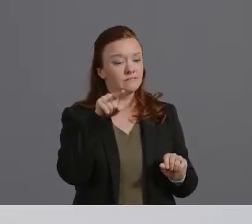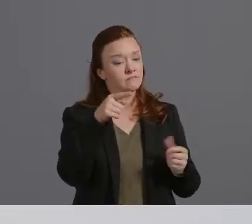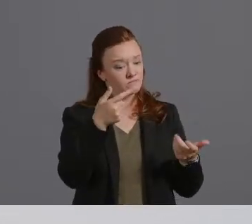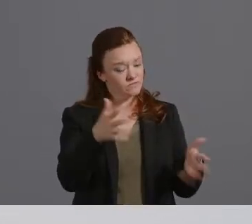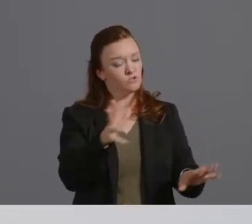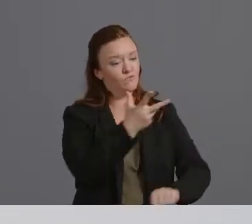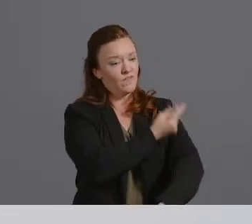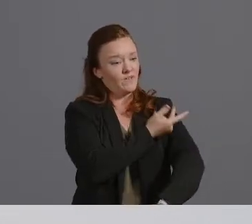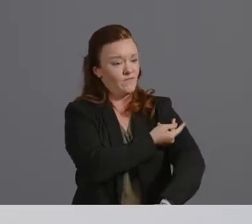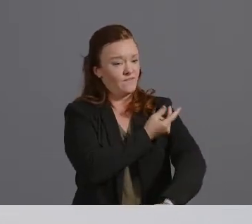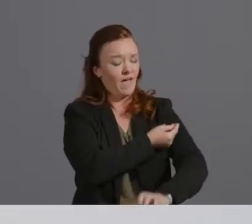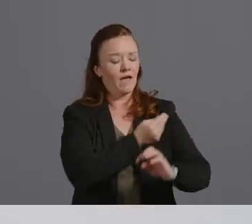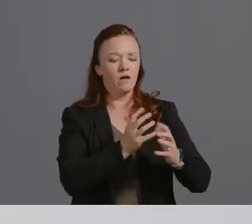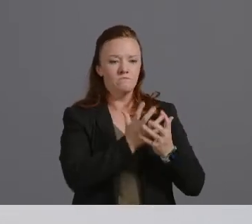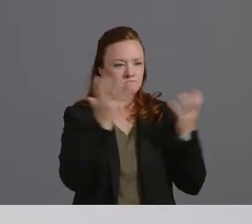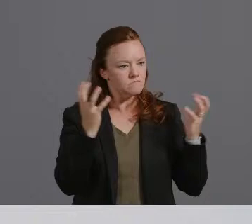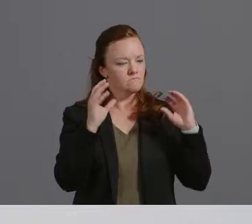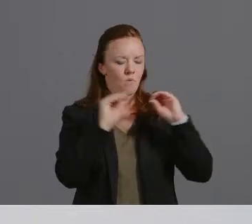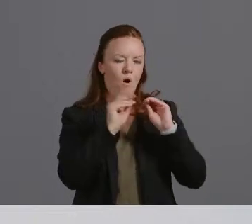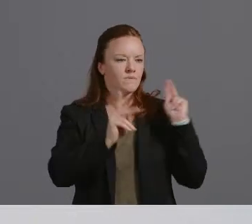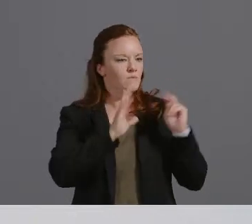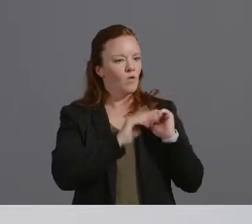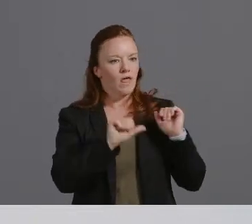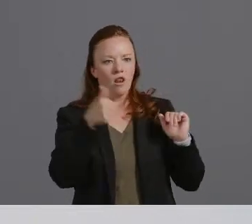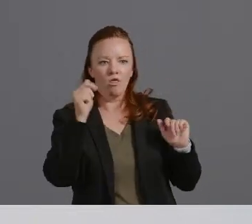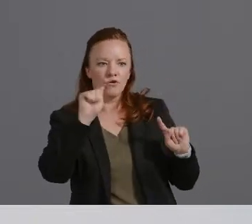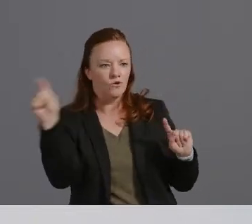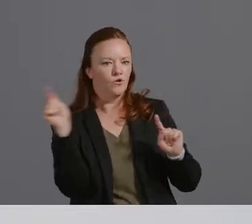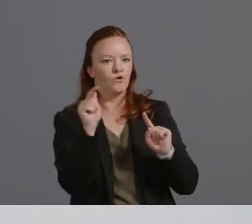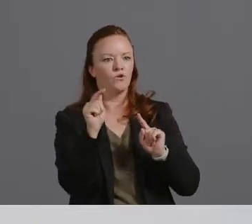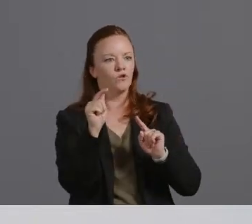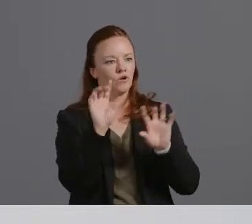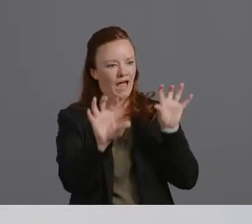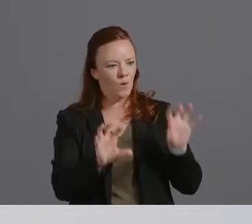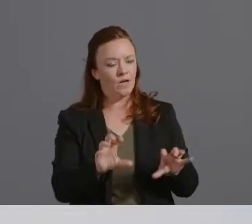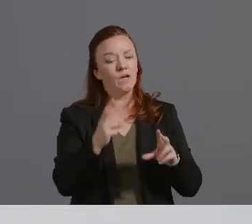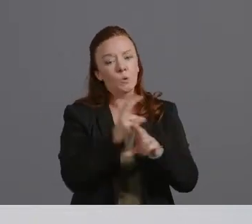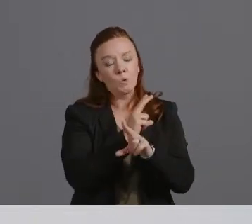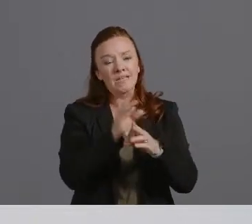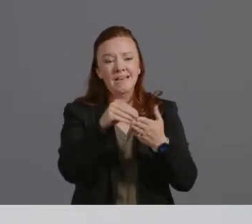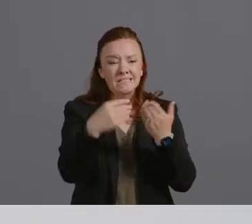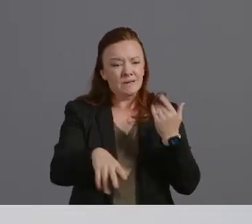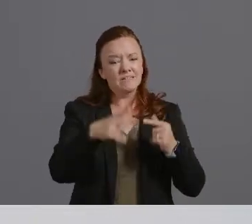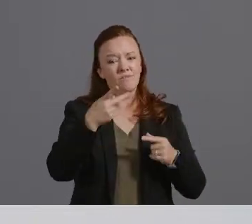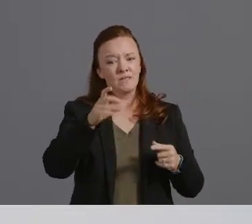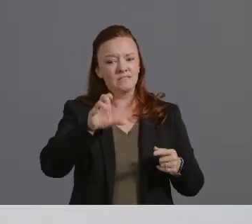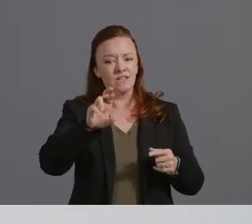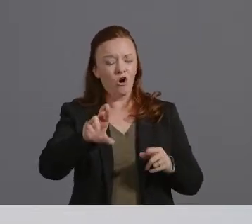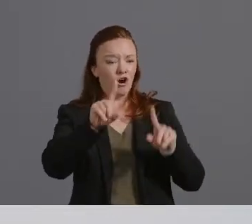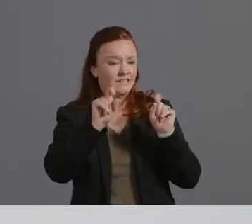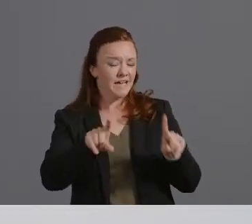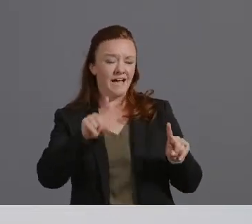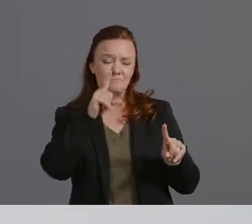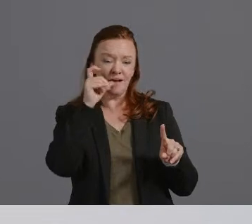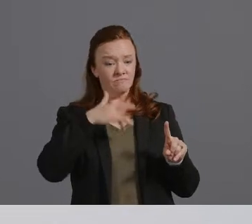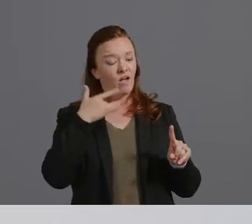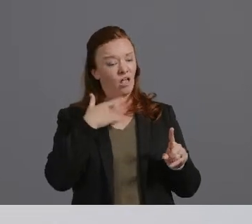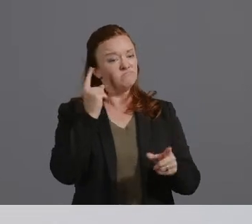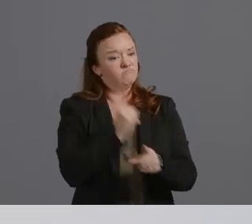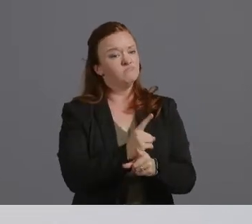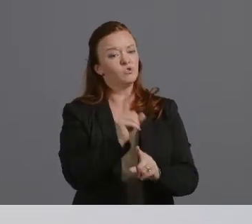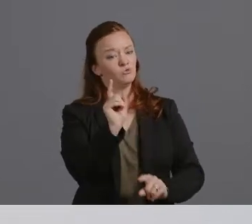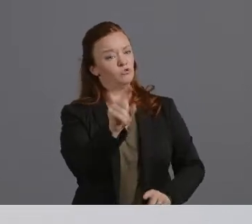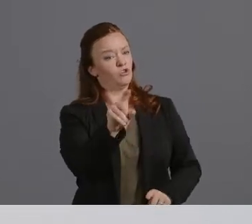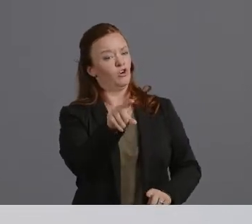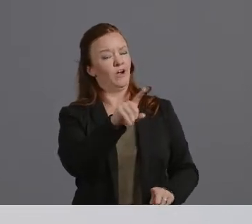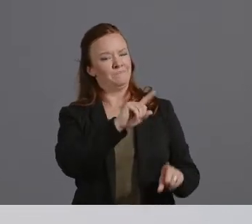vaccinated a lot more people than any other county, and they used the expensive PCR tests because they felt like it was the right thing to do, and they feel